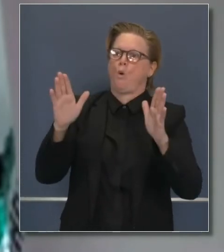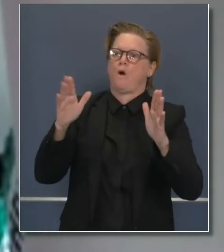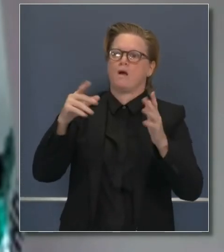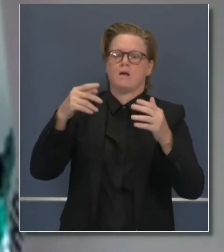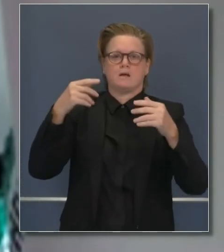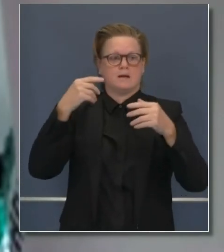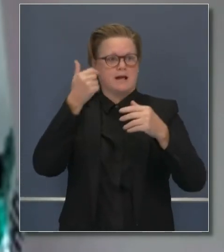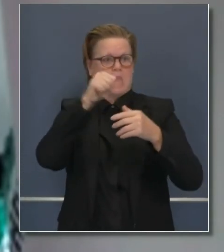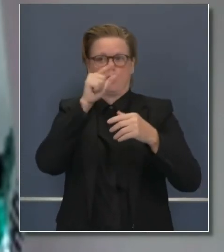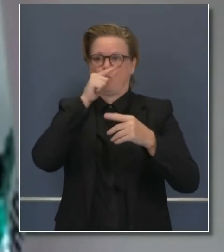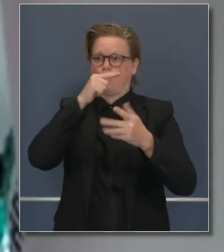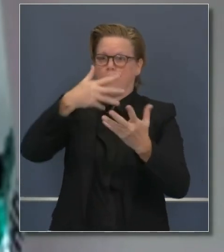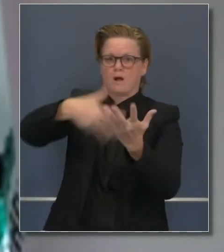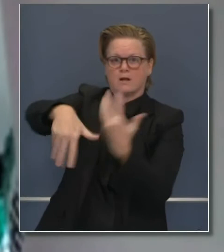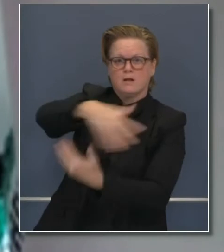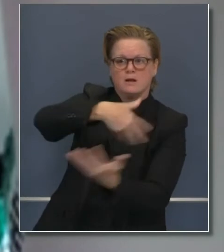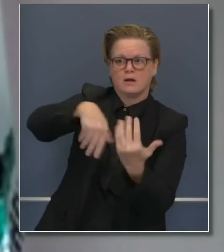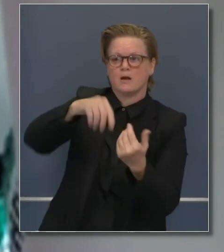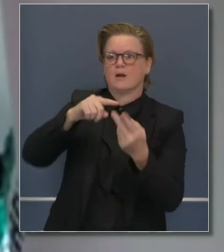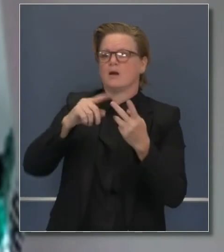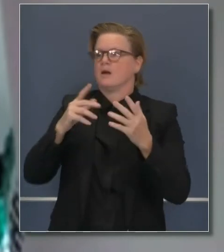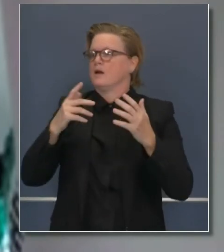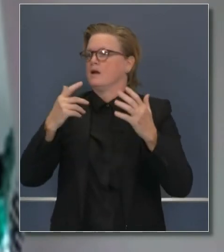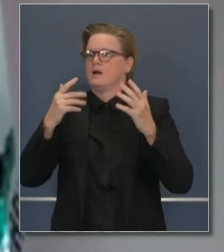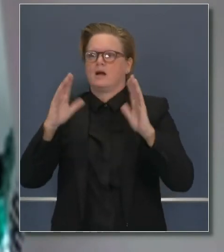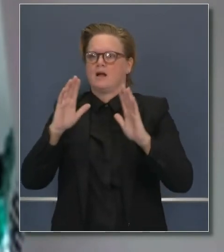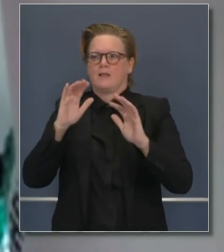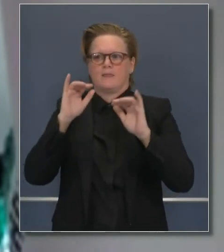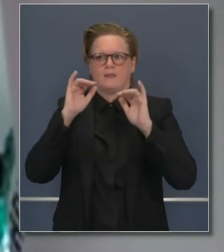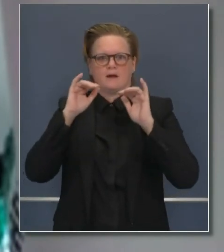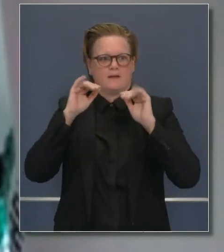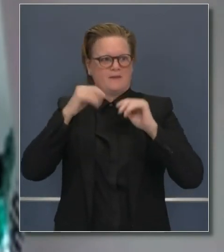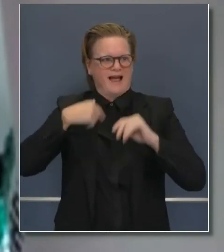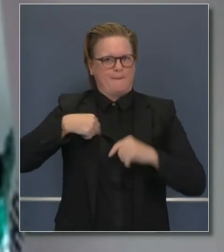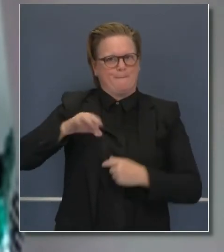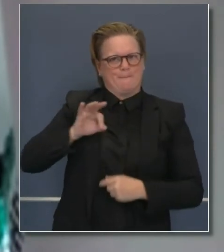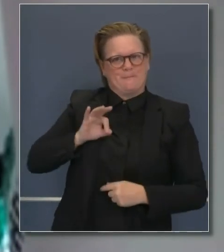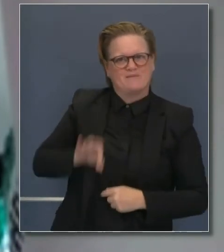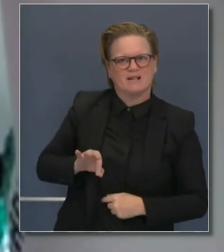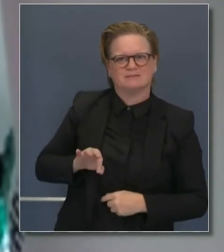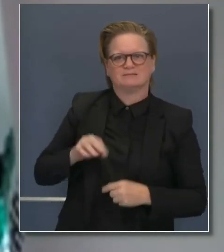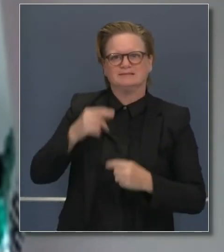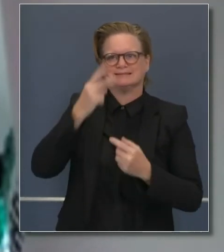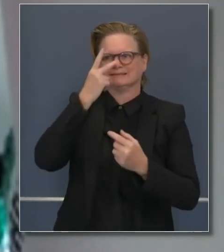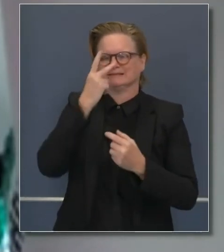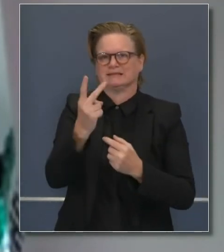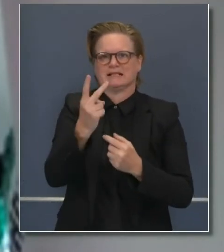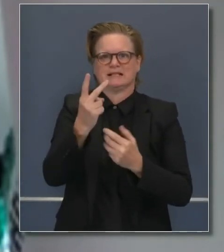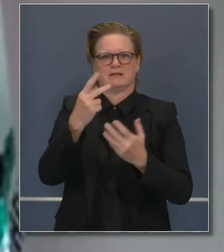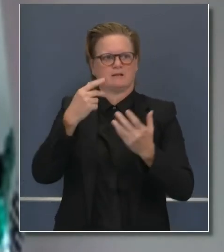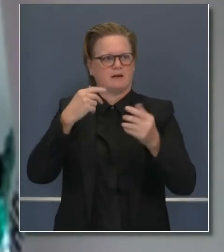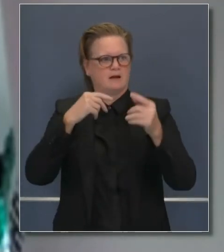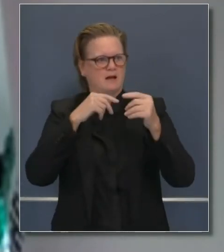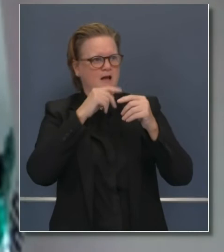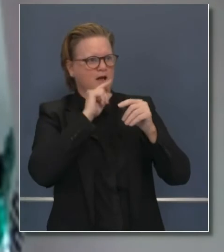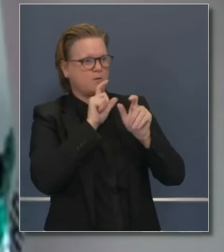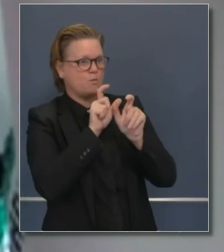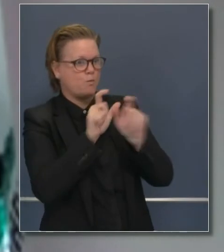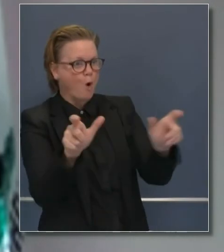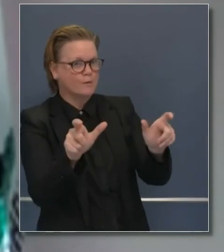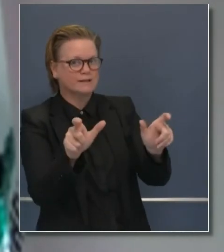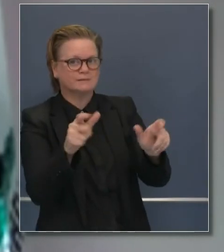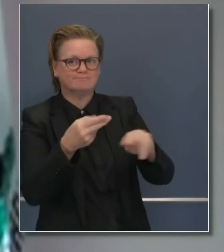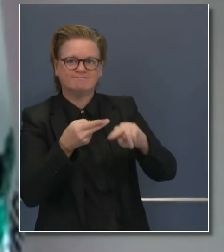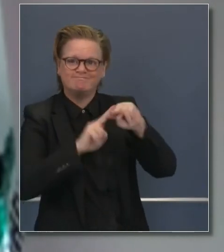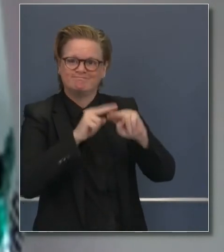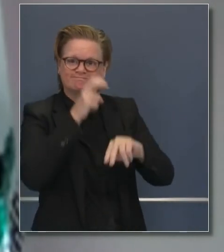can get the gains that we need to bend this curve, move out some of those distressed moments in our hospitals, and as the